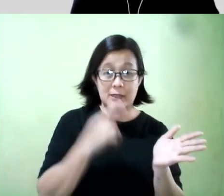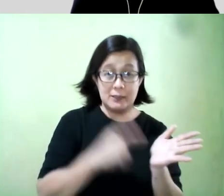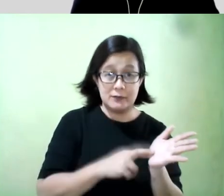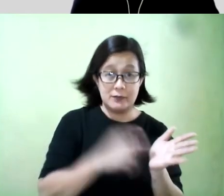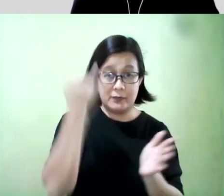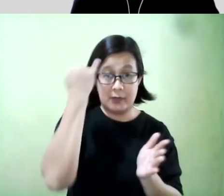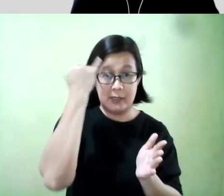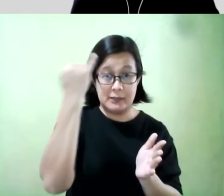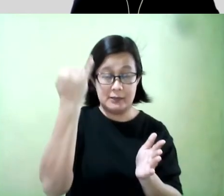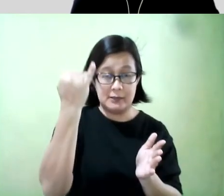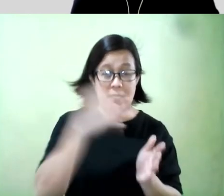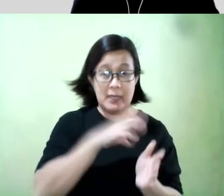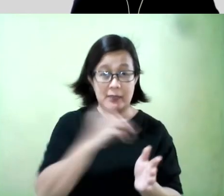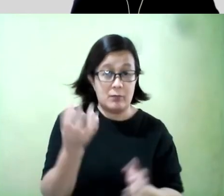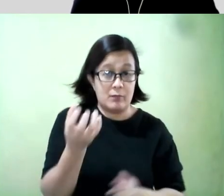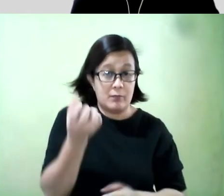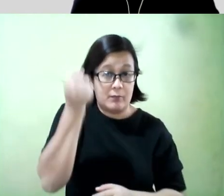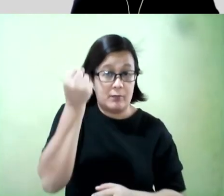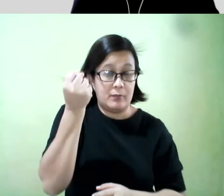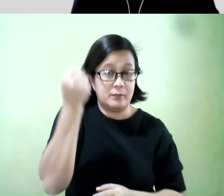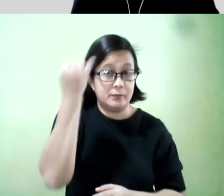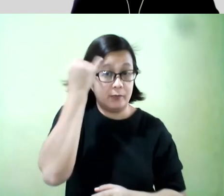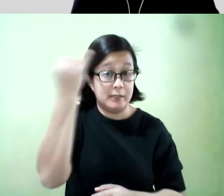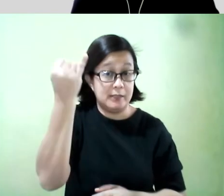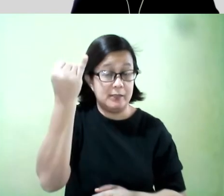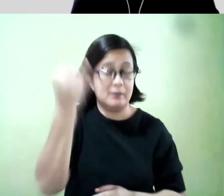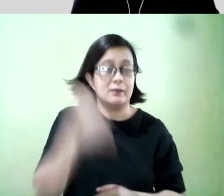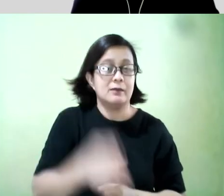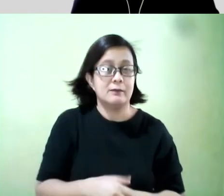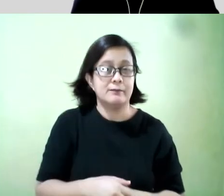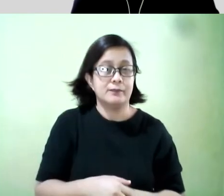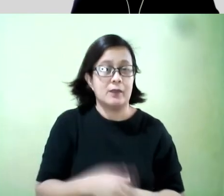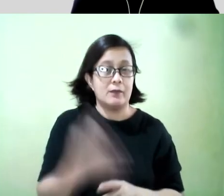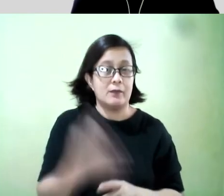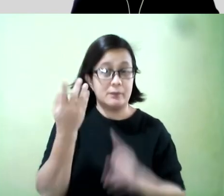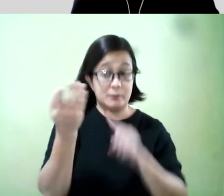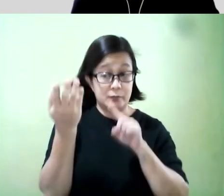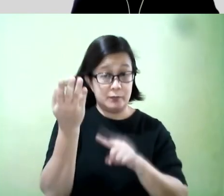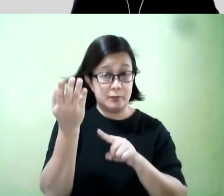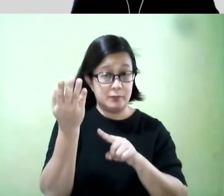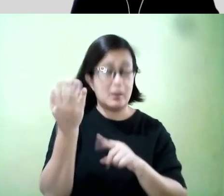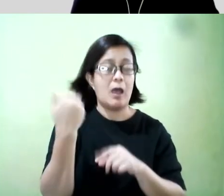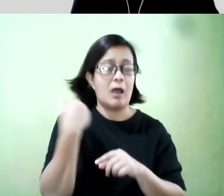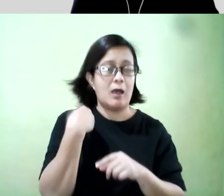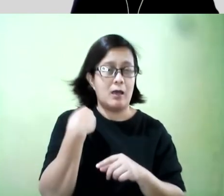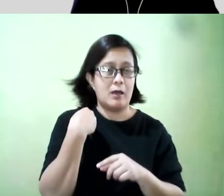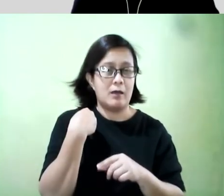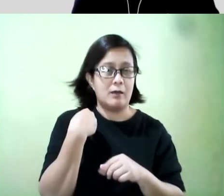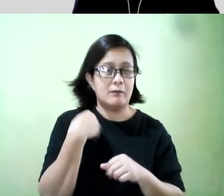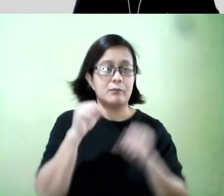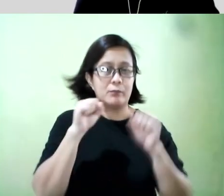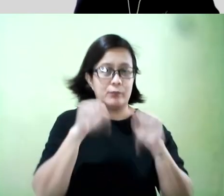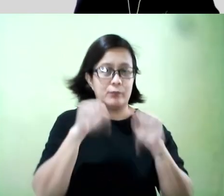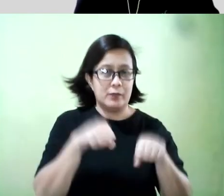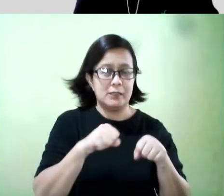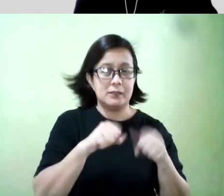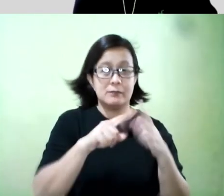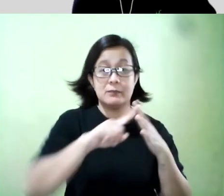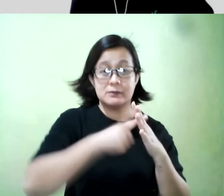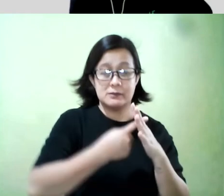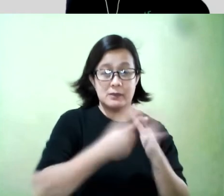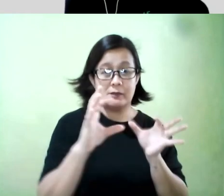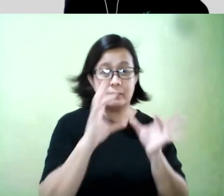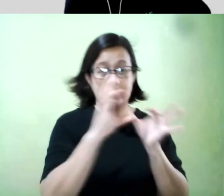you claim that the idea is yours, then from there, we can basically build something or connect you